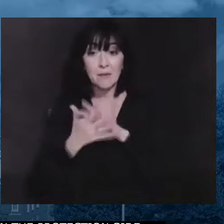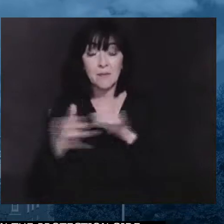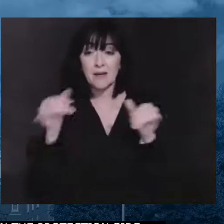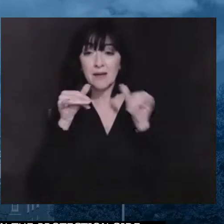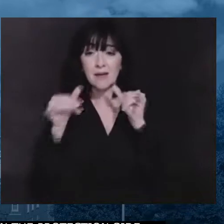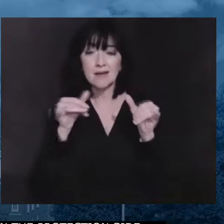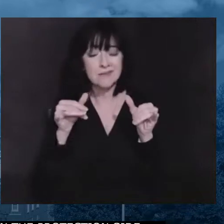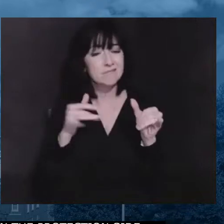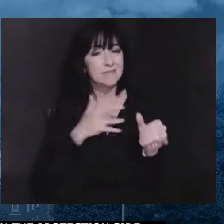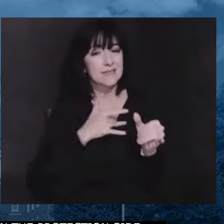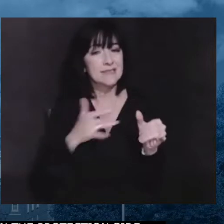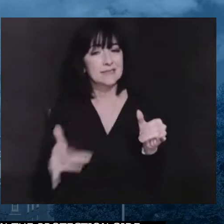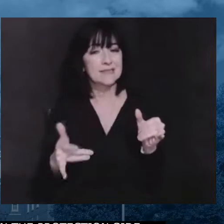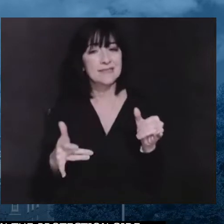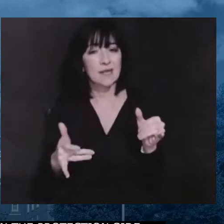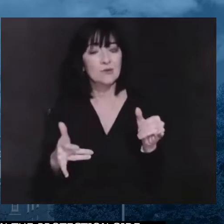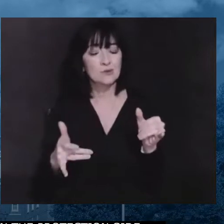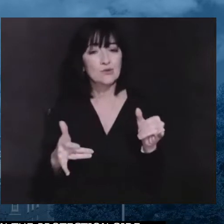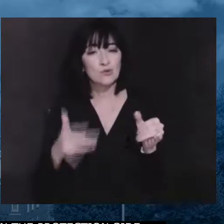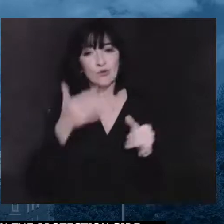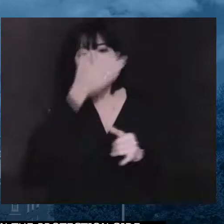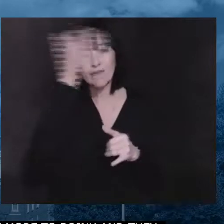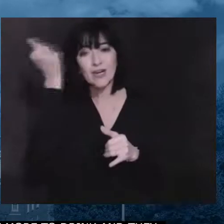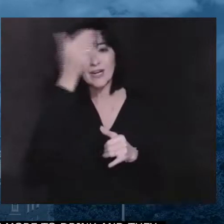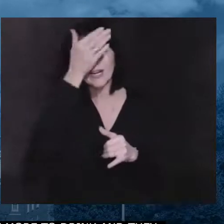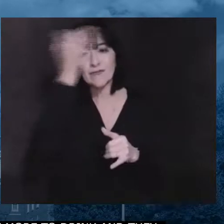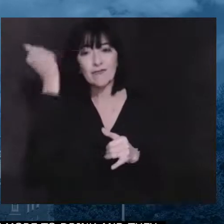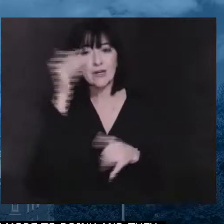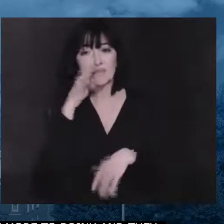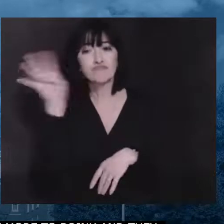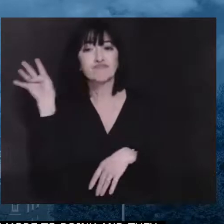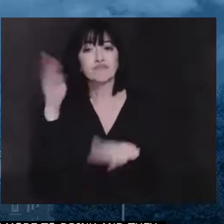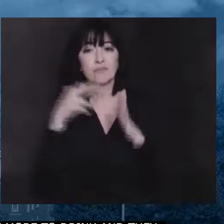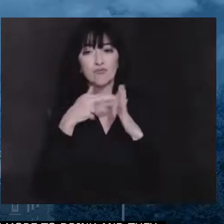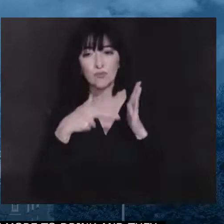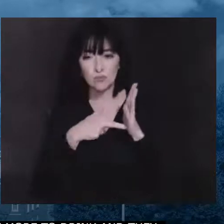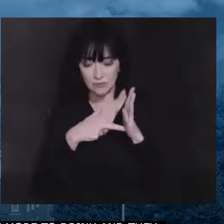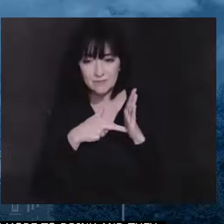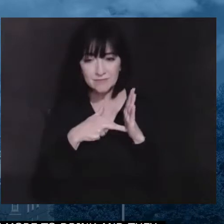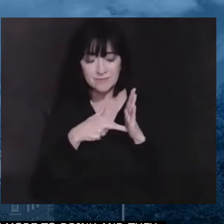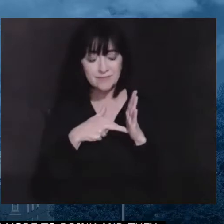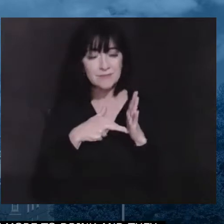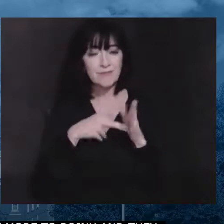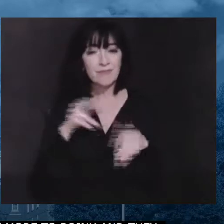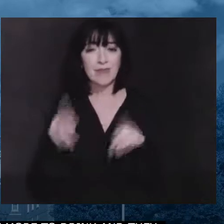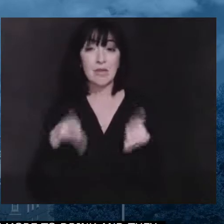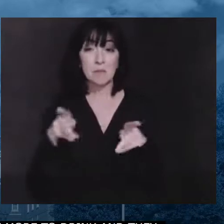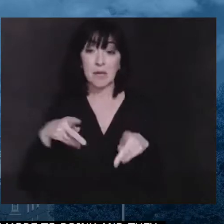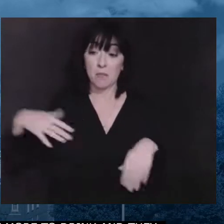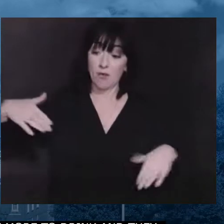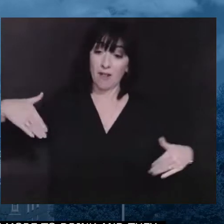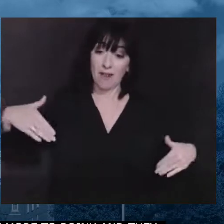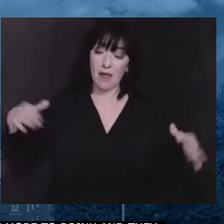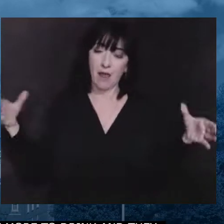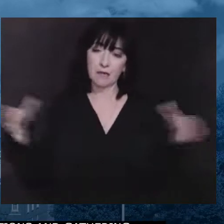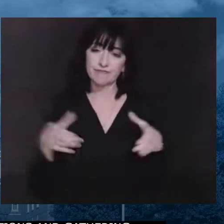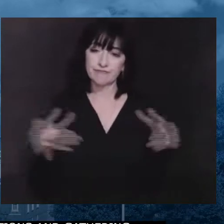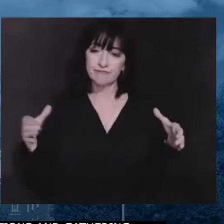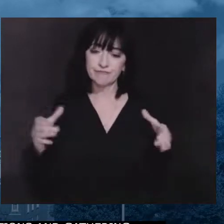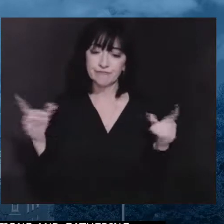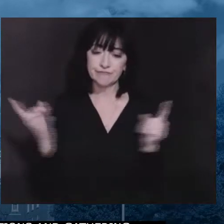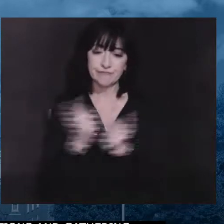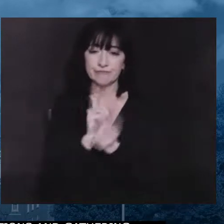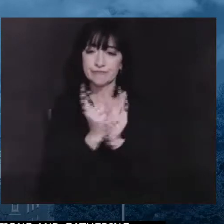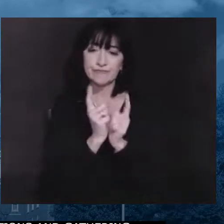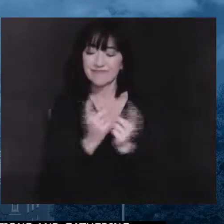health protections and gathering closer together, not wearing masks. We know that these are